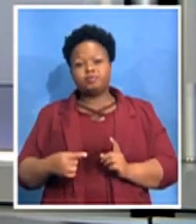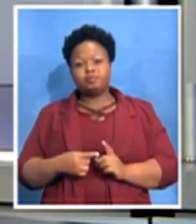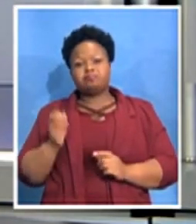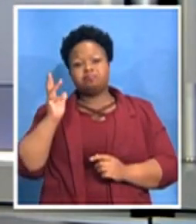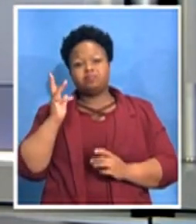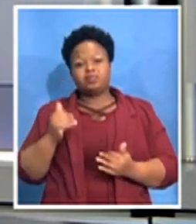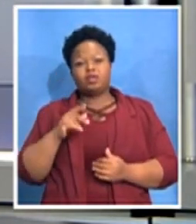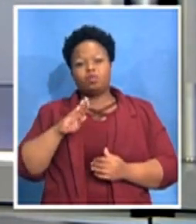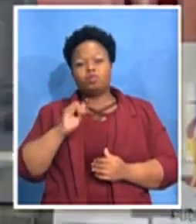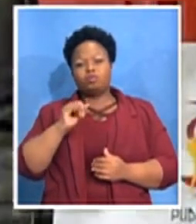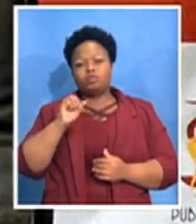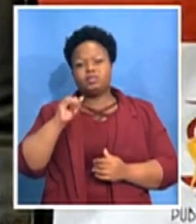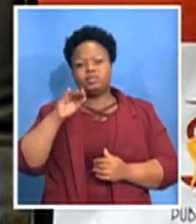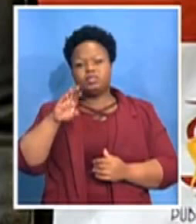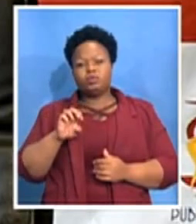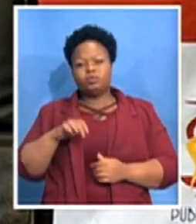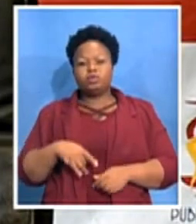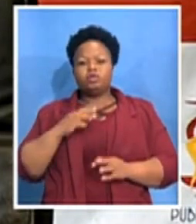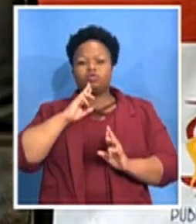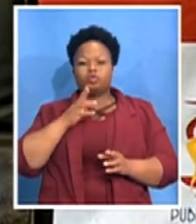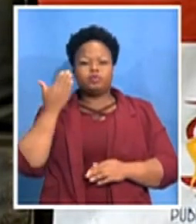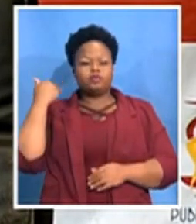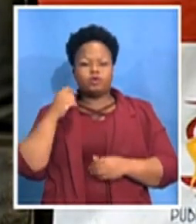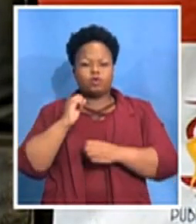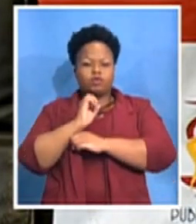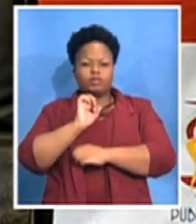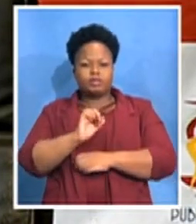been released by her office. Johannesburg